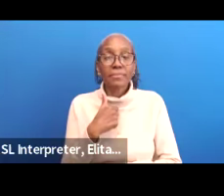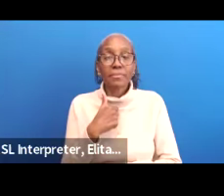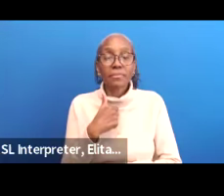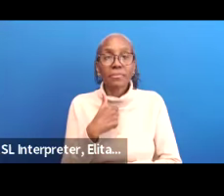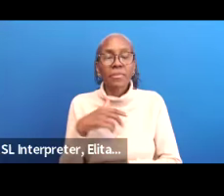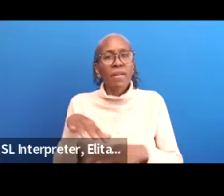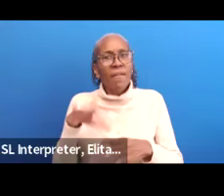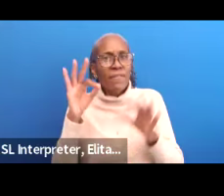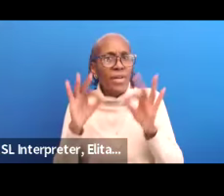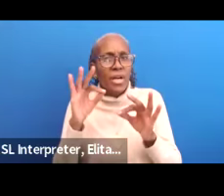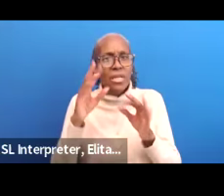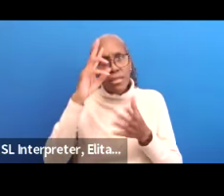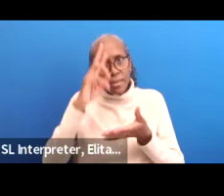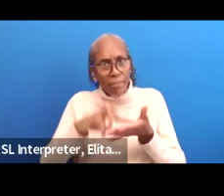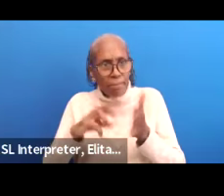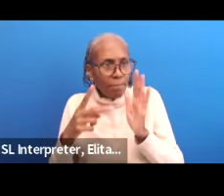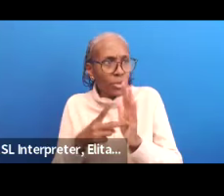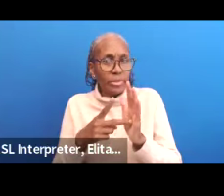find meaning and purpose in my life.